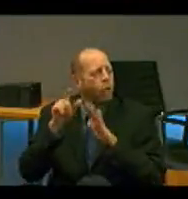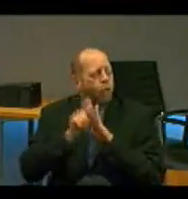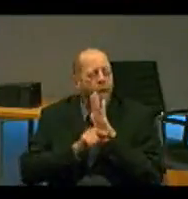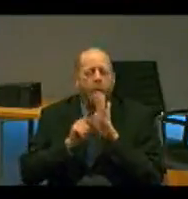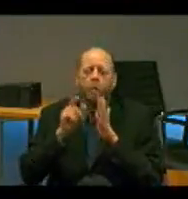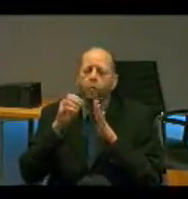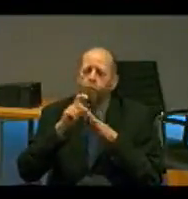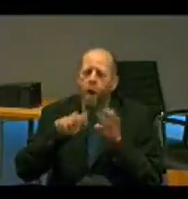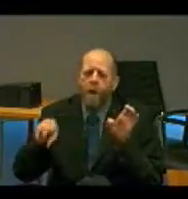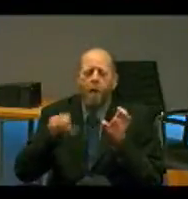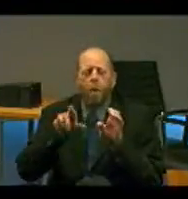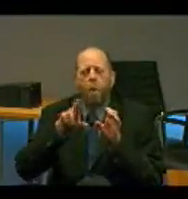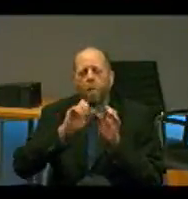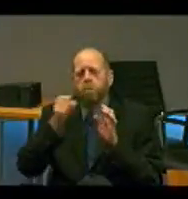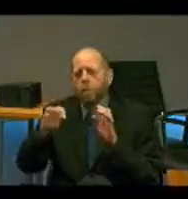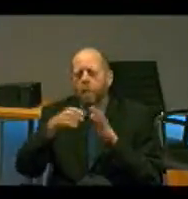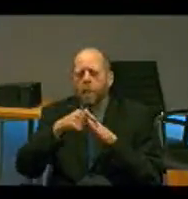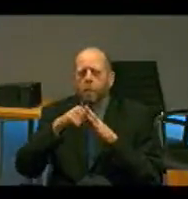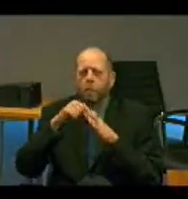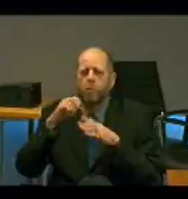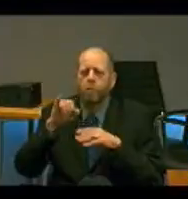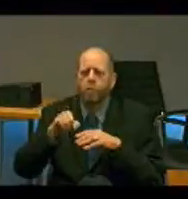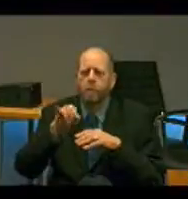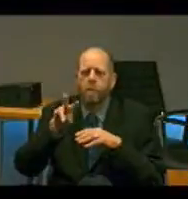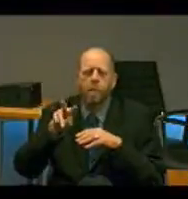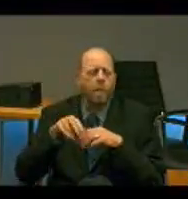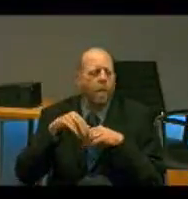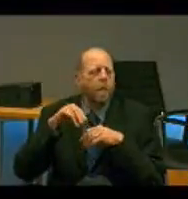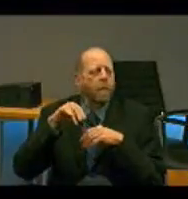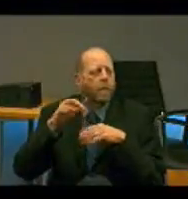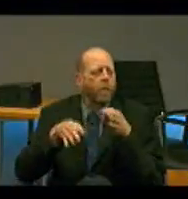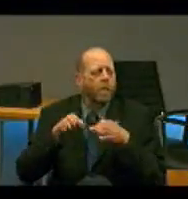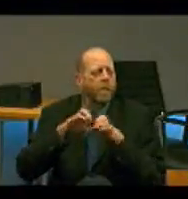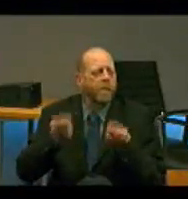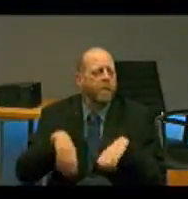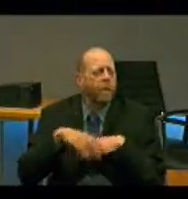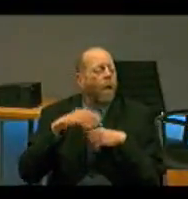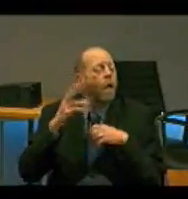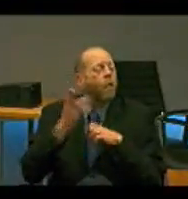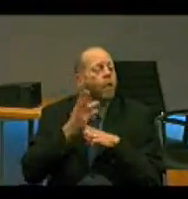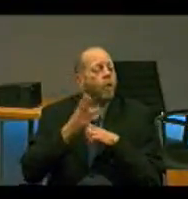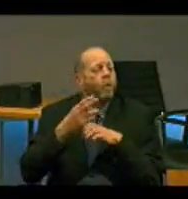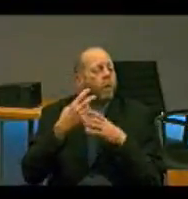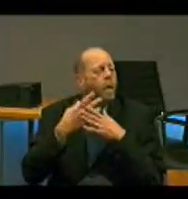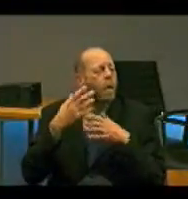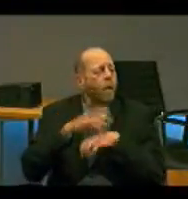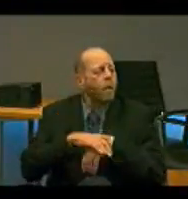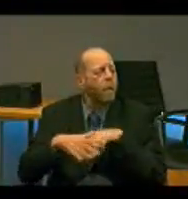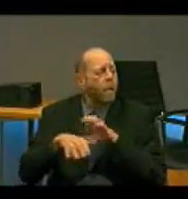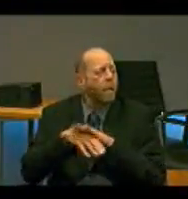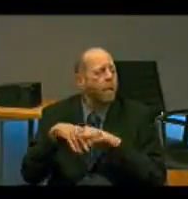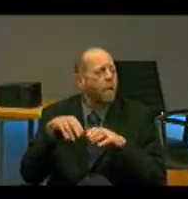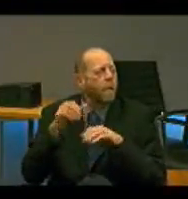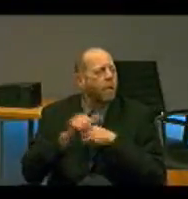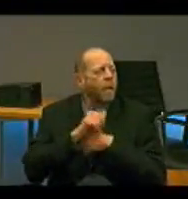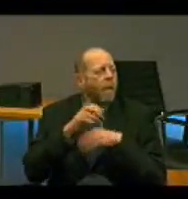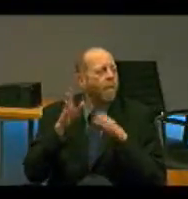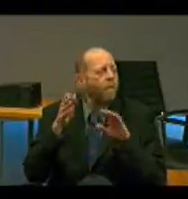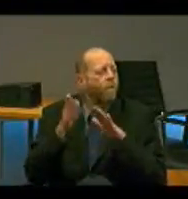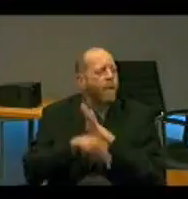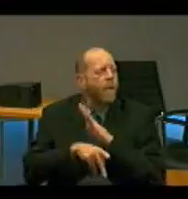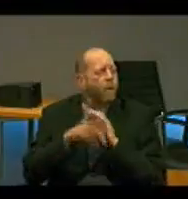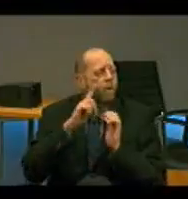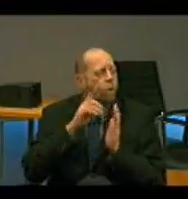out, or be placed into the juvenile justice system. The use of practices like restraint and seclusion can be dangerous and even fatal